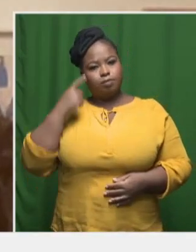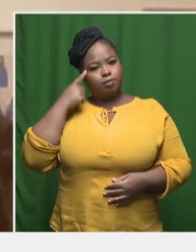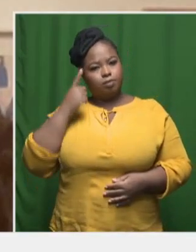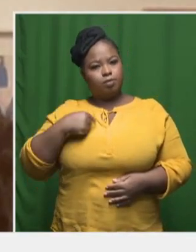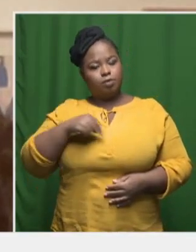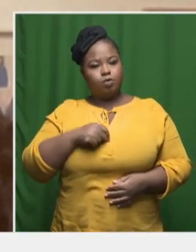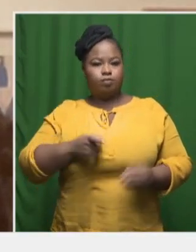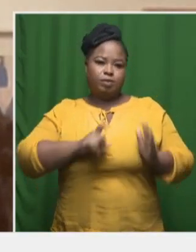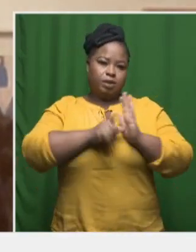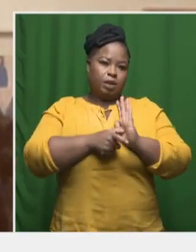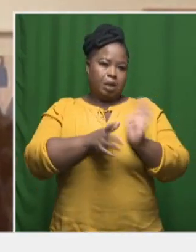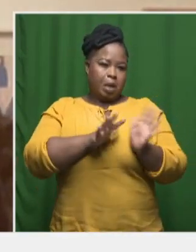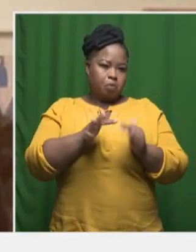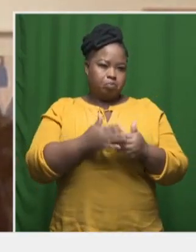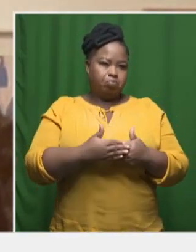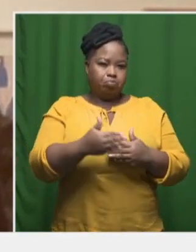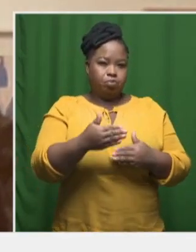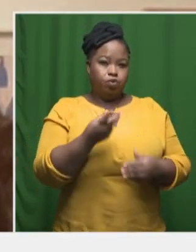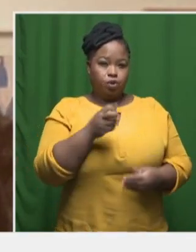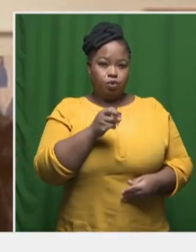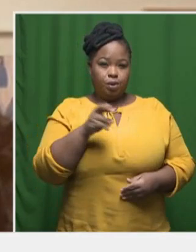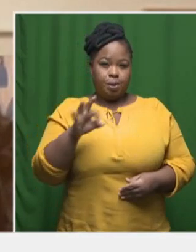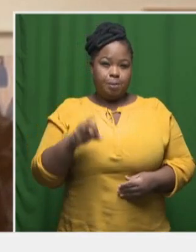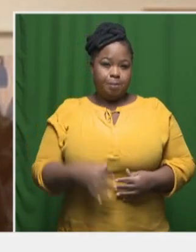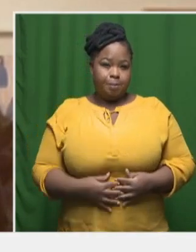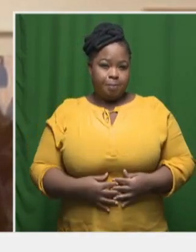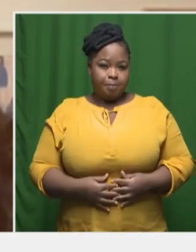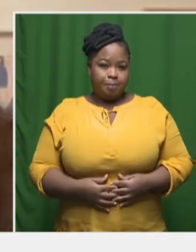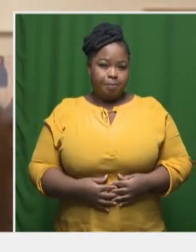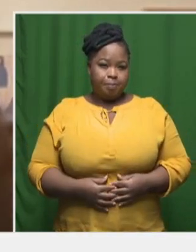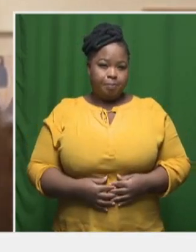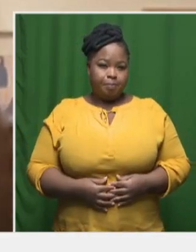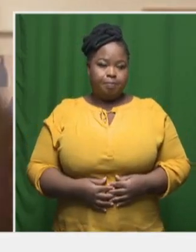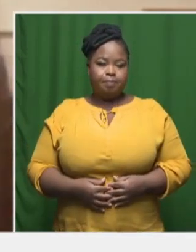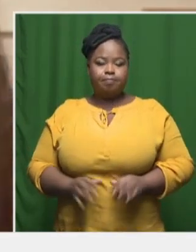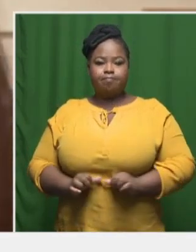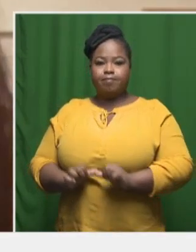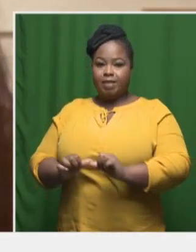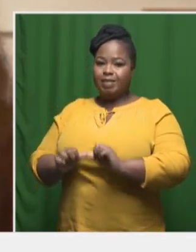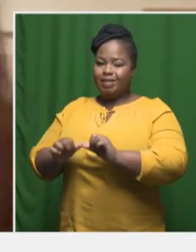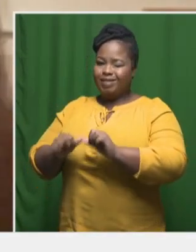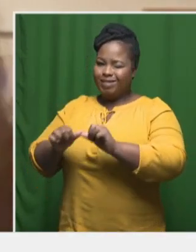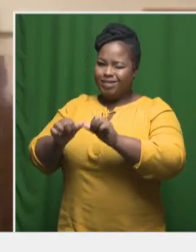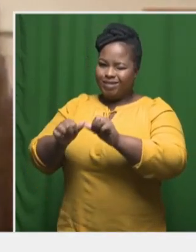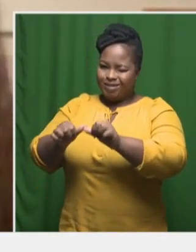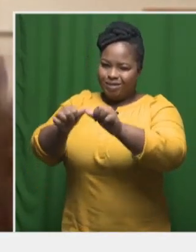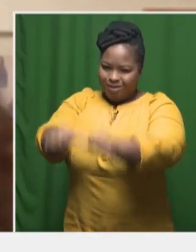is design heading into in 2023? Sustainability.